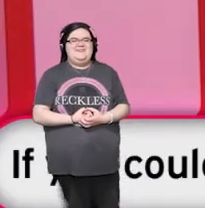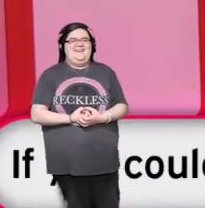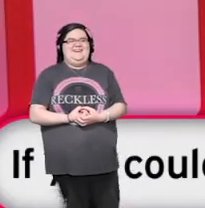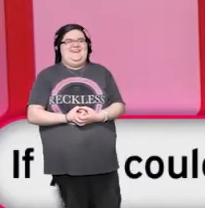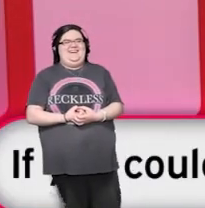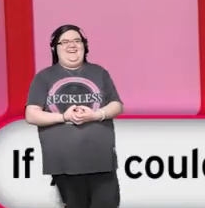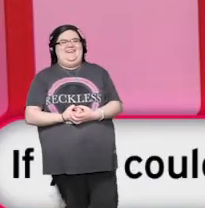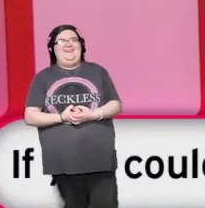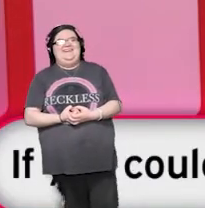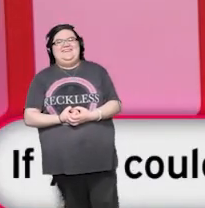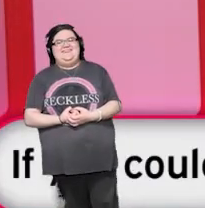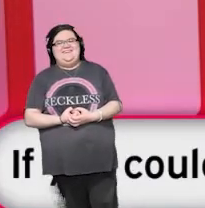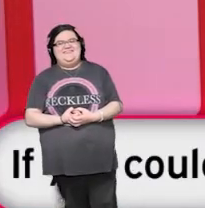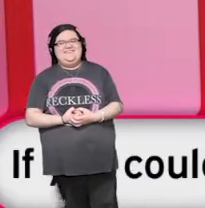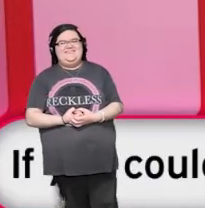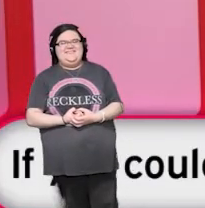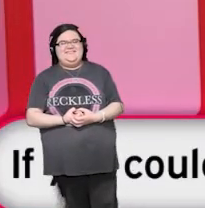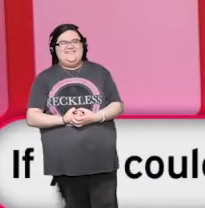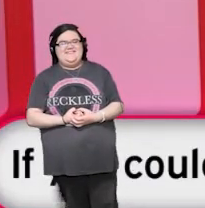videos a week.